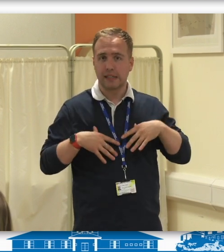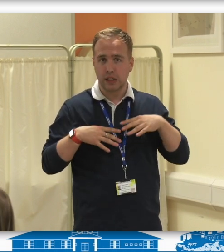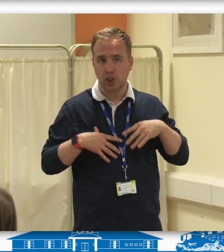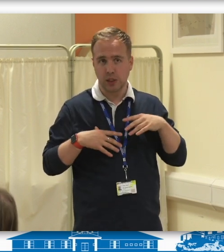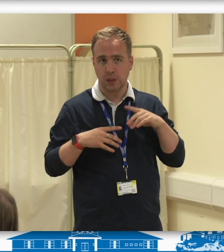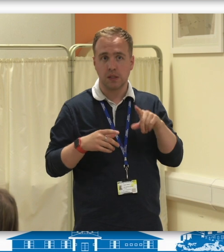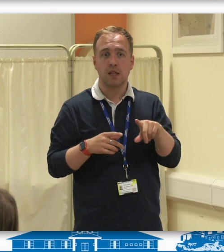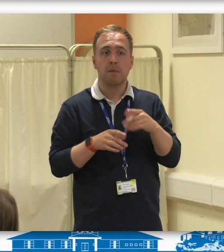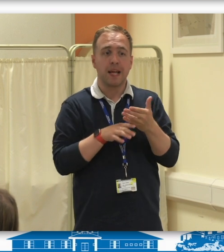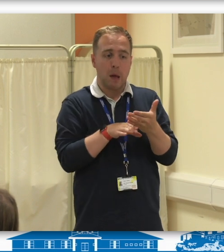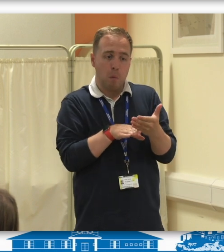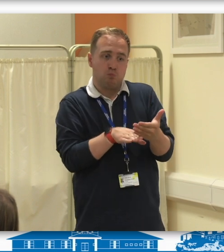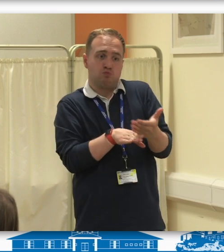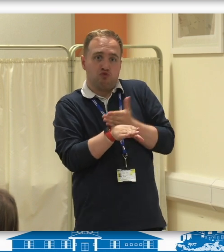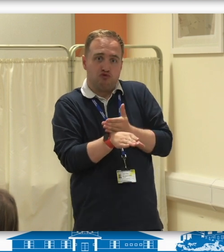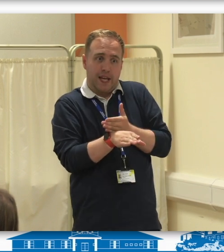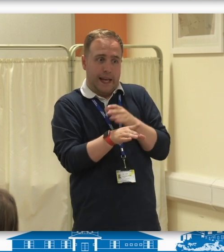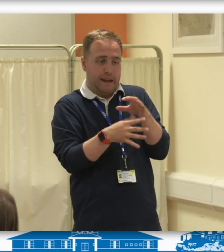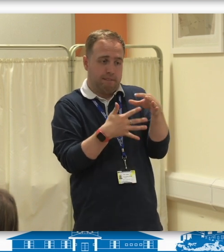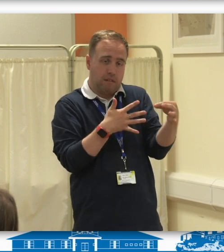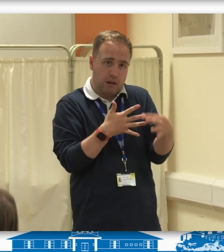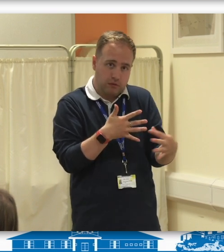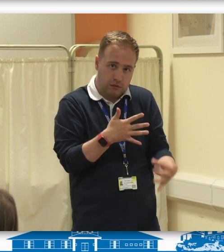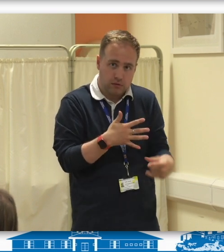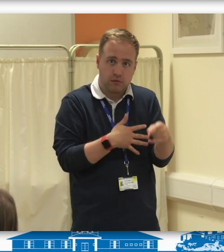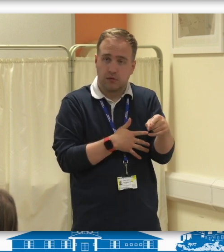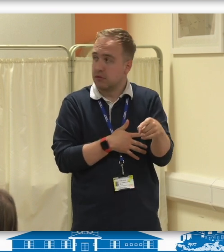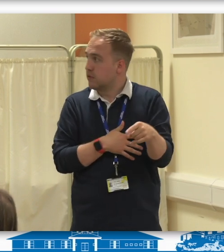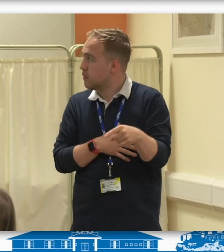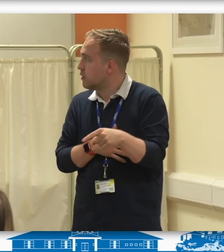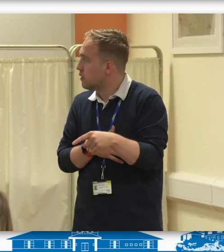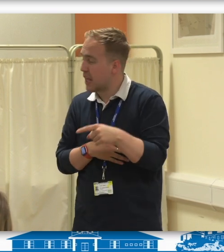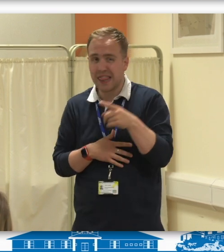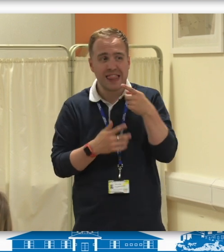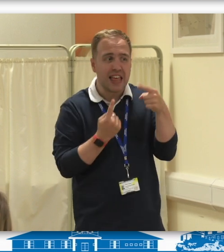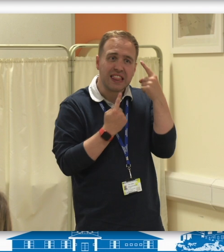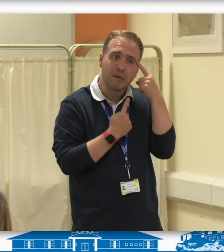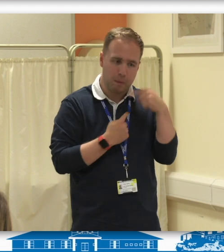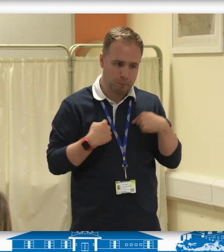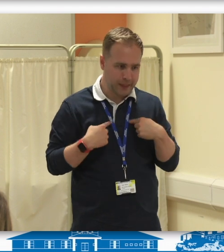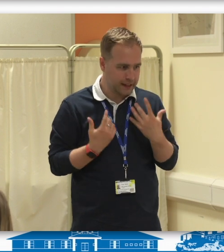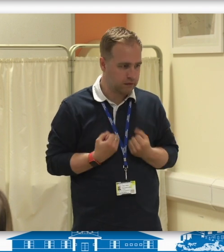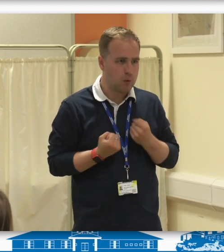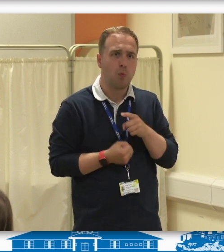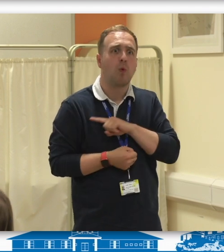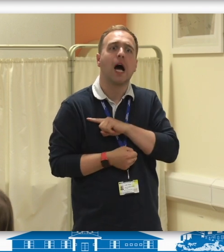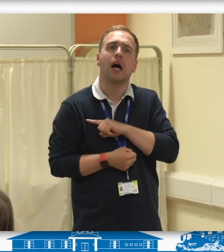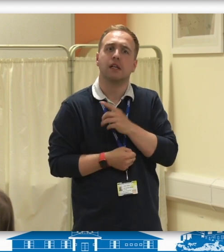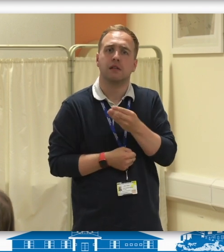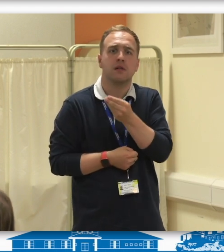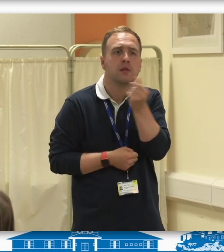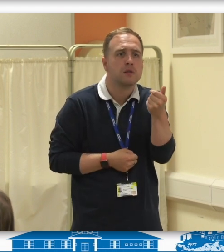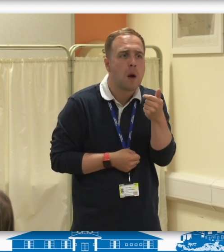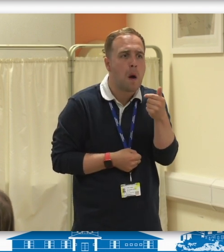call these predisposing factors. They're looking at the question, why me? Some conditions,